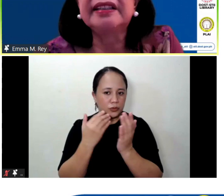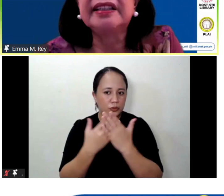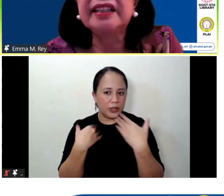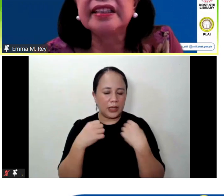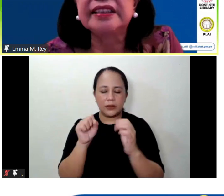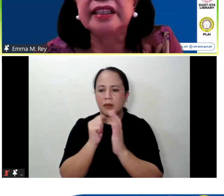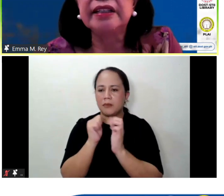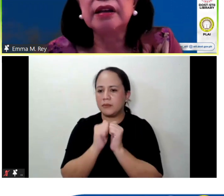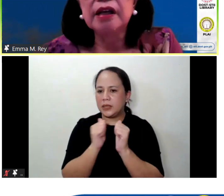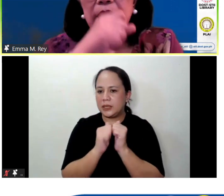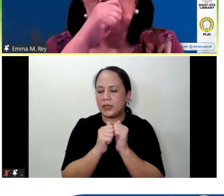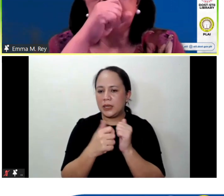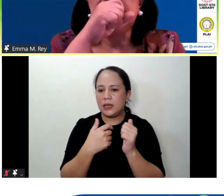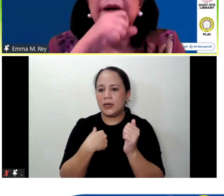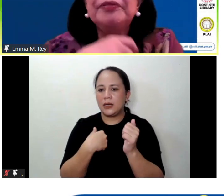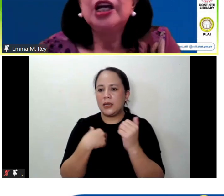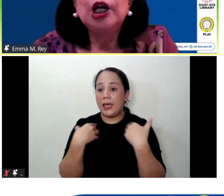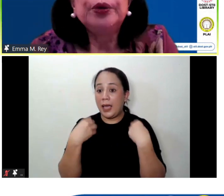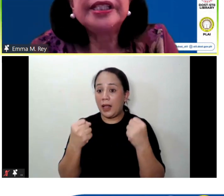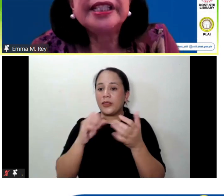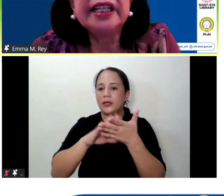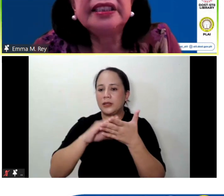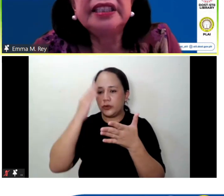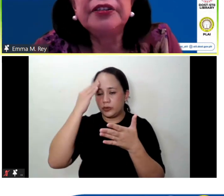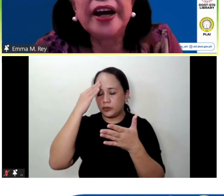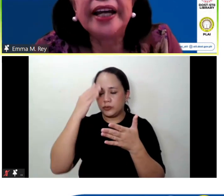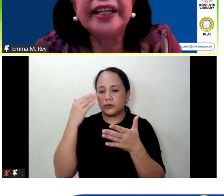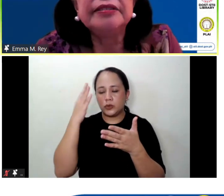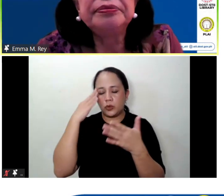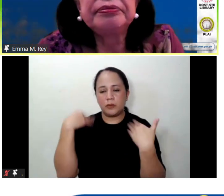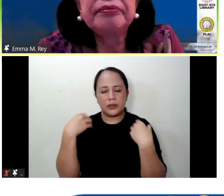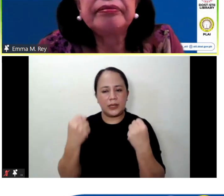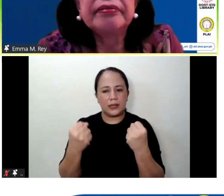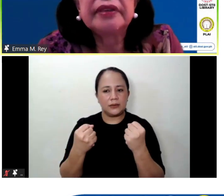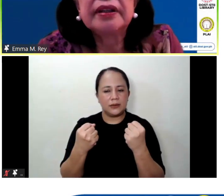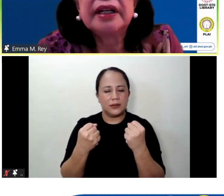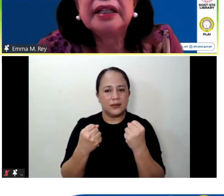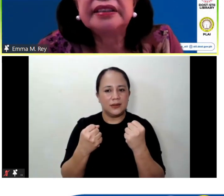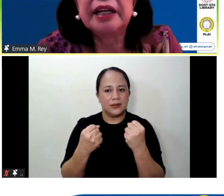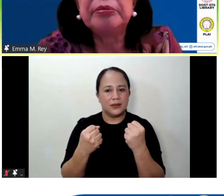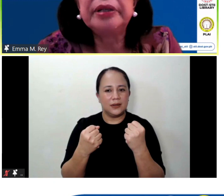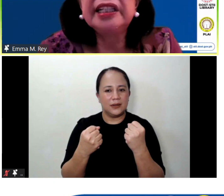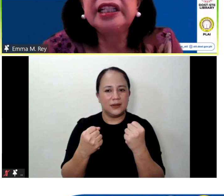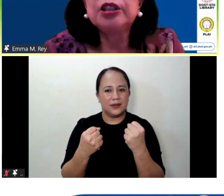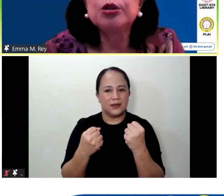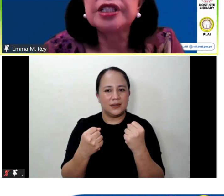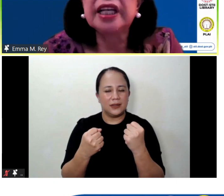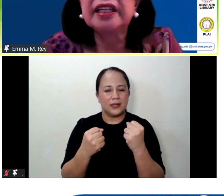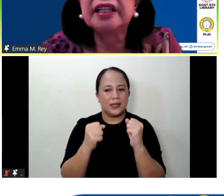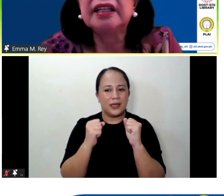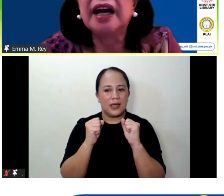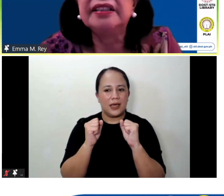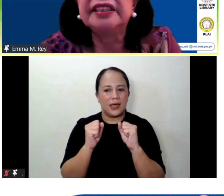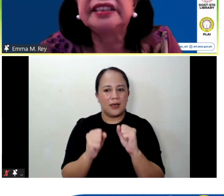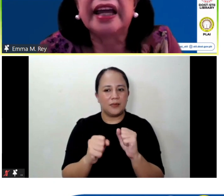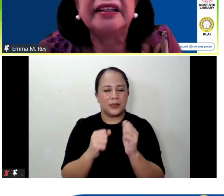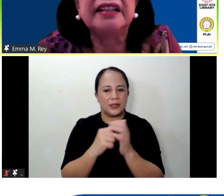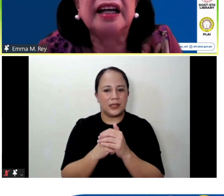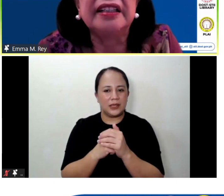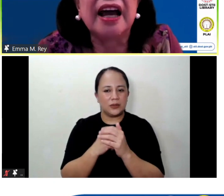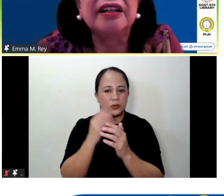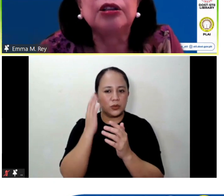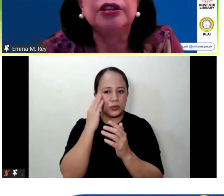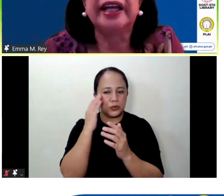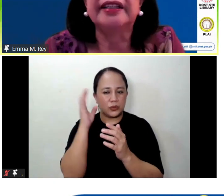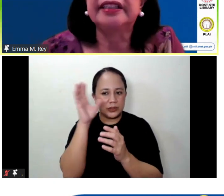health literacy, which is defined as the ability to seek, understand,